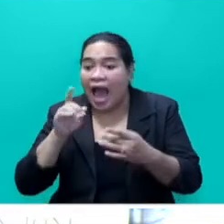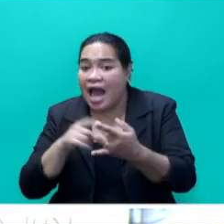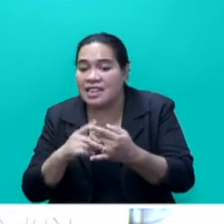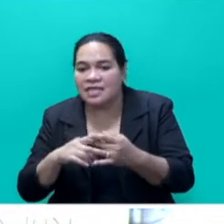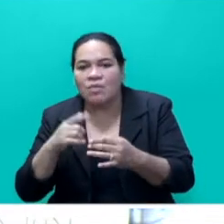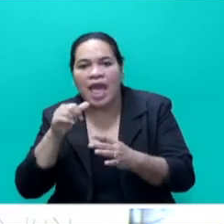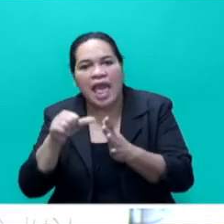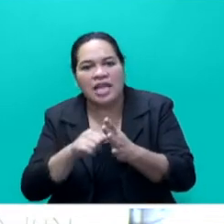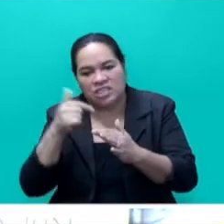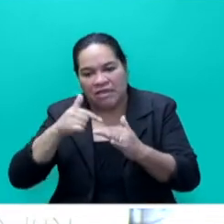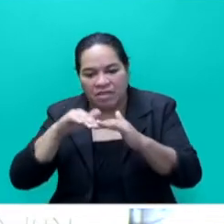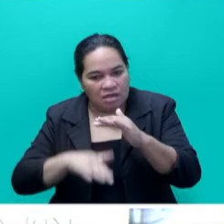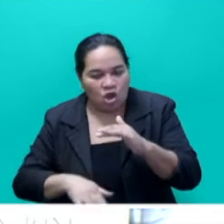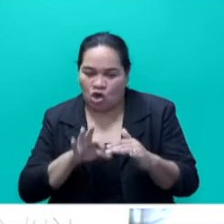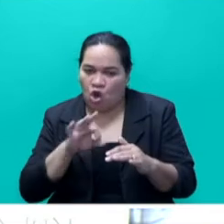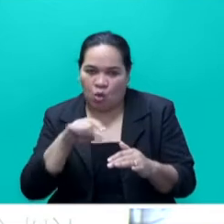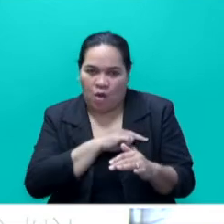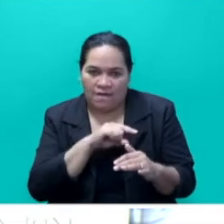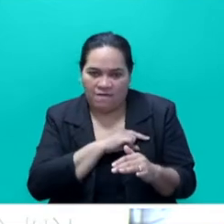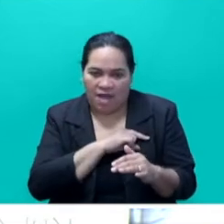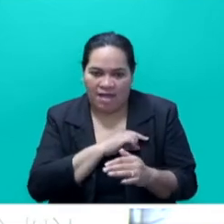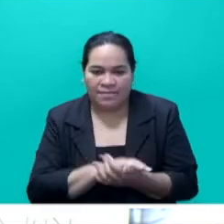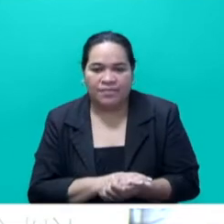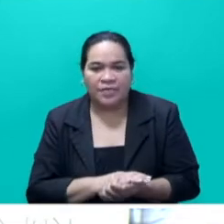be 18 years and above to qualify.